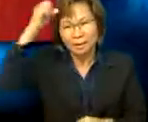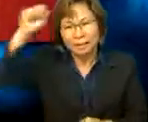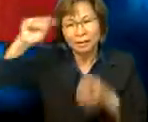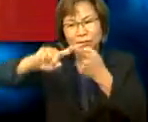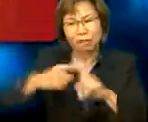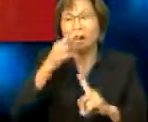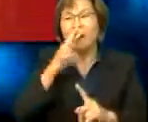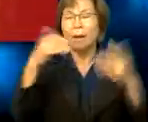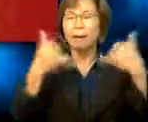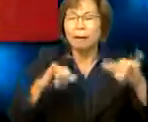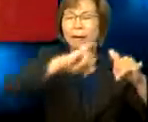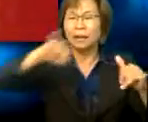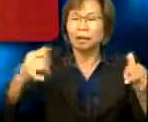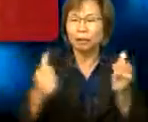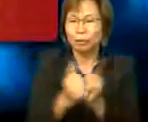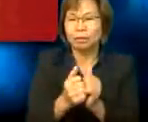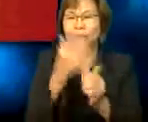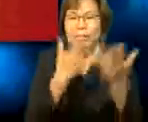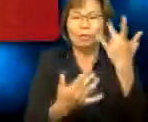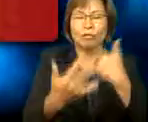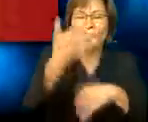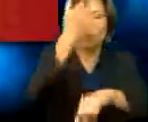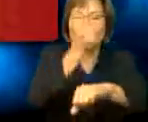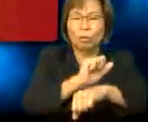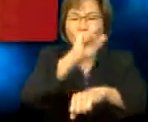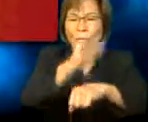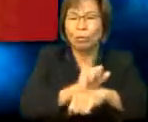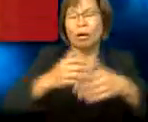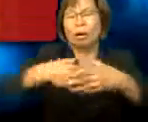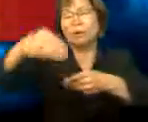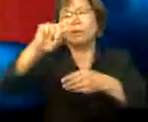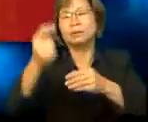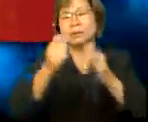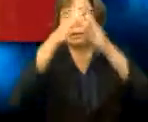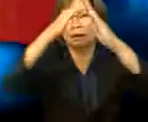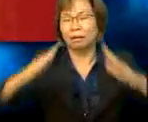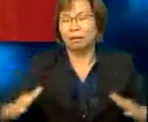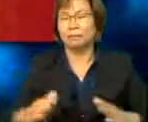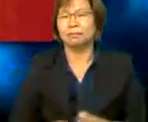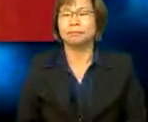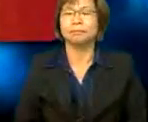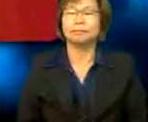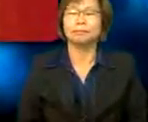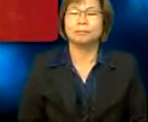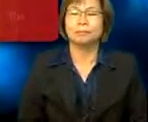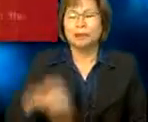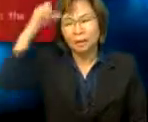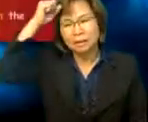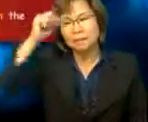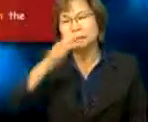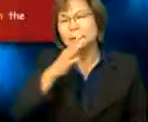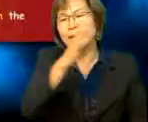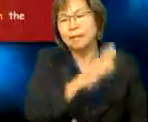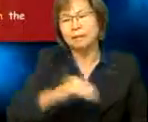his friends are playing with fireworks outside the house.